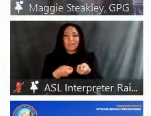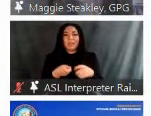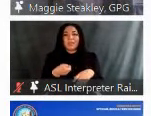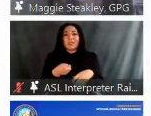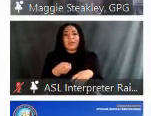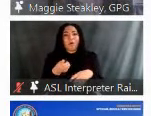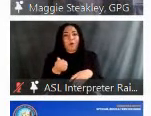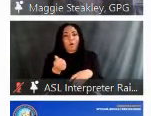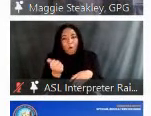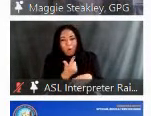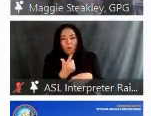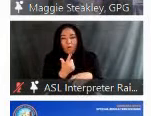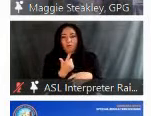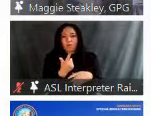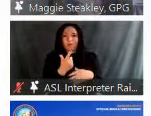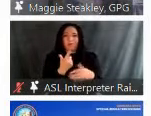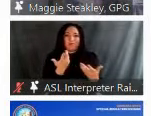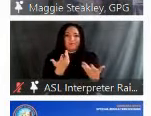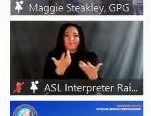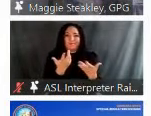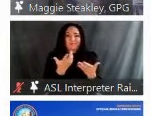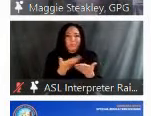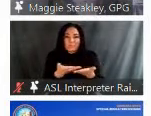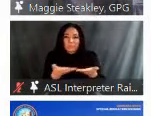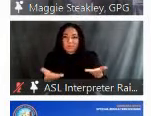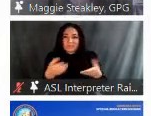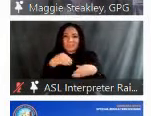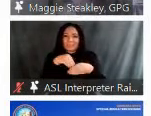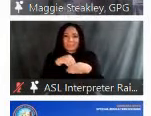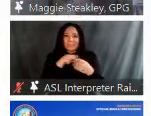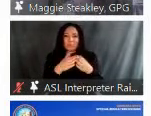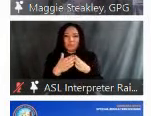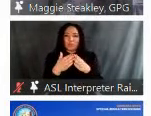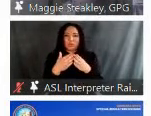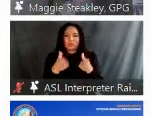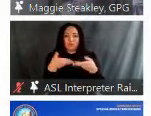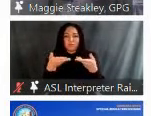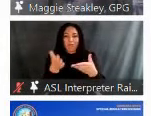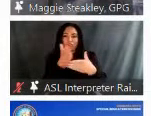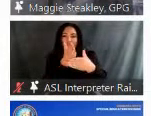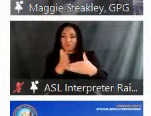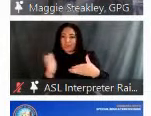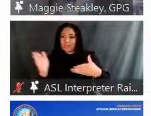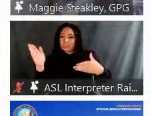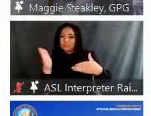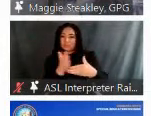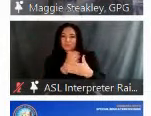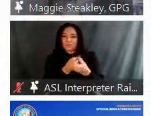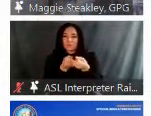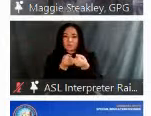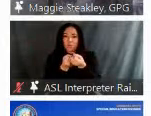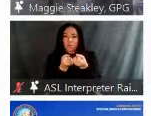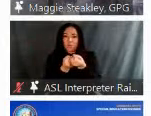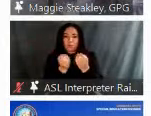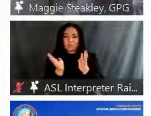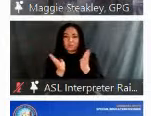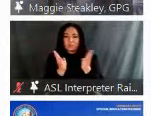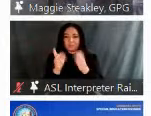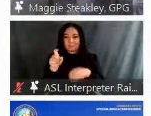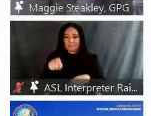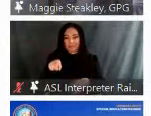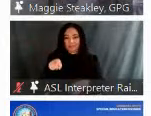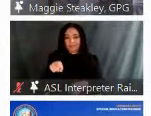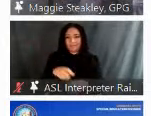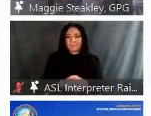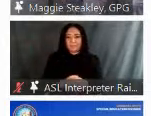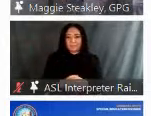that exist in our community to provide the range of supports and services that are needed.